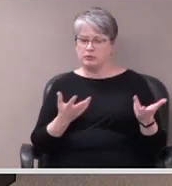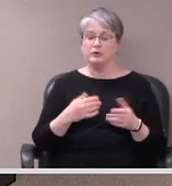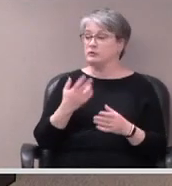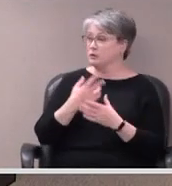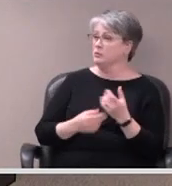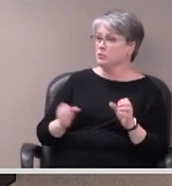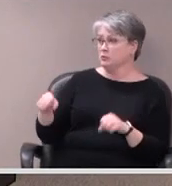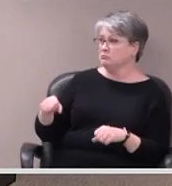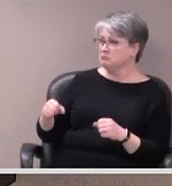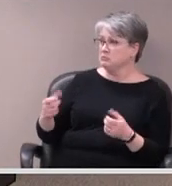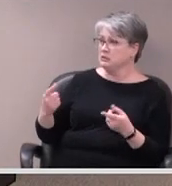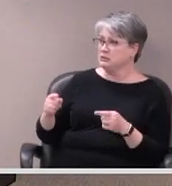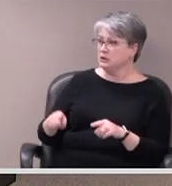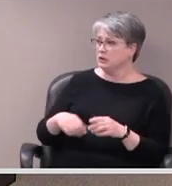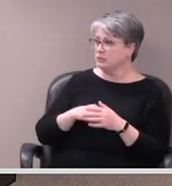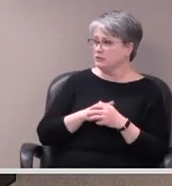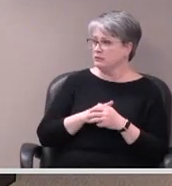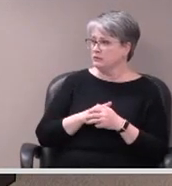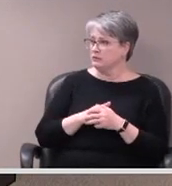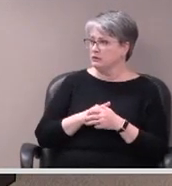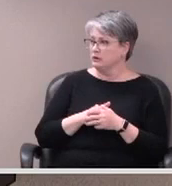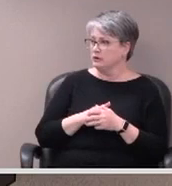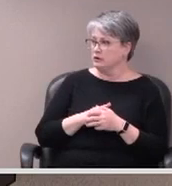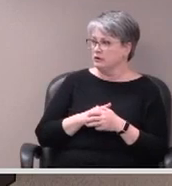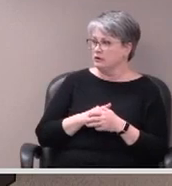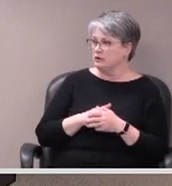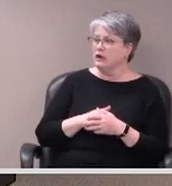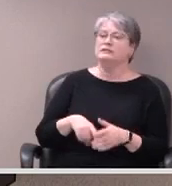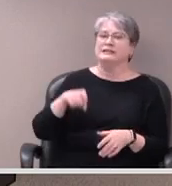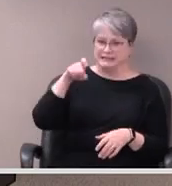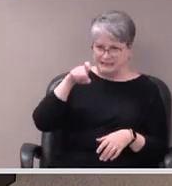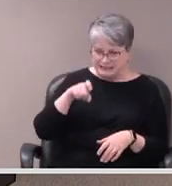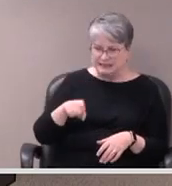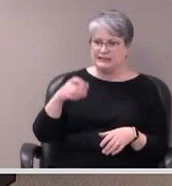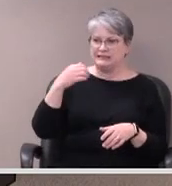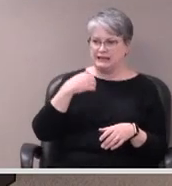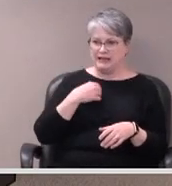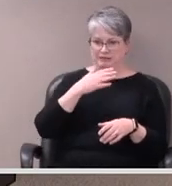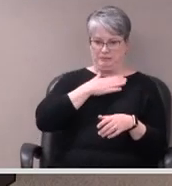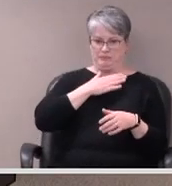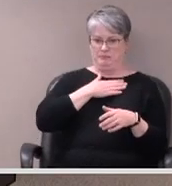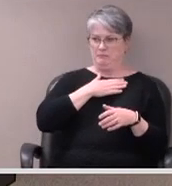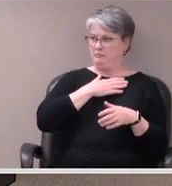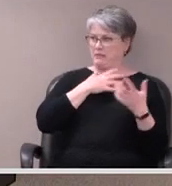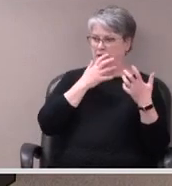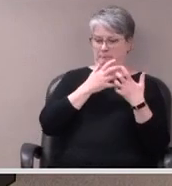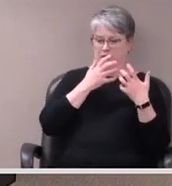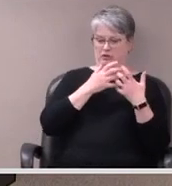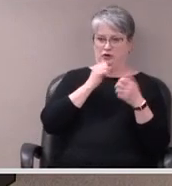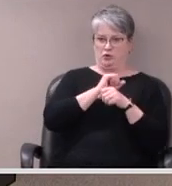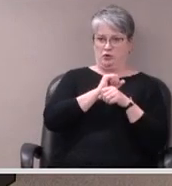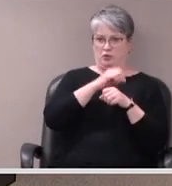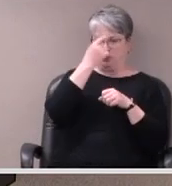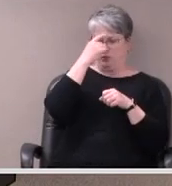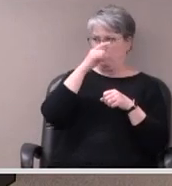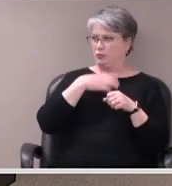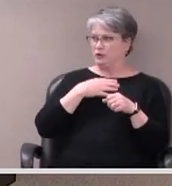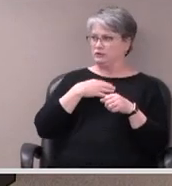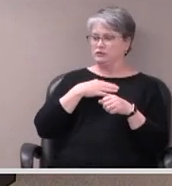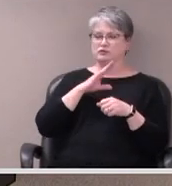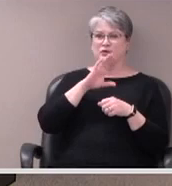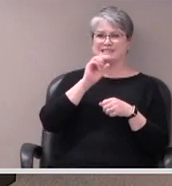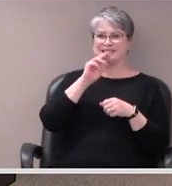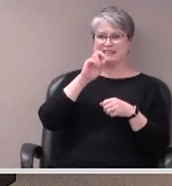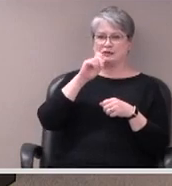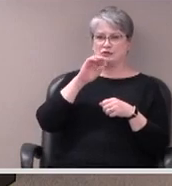Okay, is there a motion? I need to have the record reflect that my partner works for Centerstone, so I'm going to, from this point